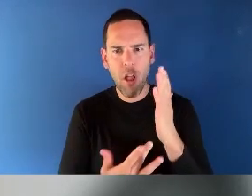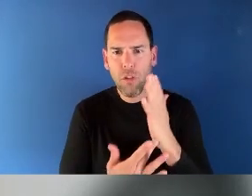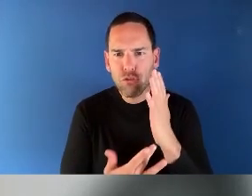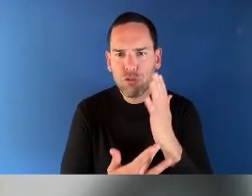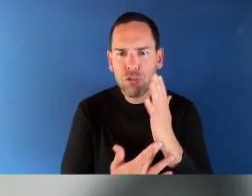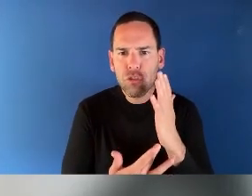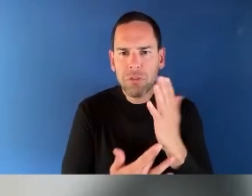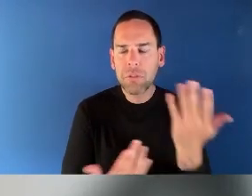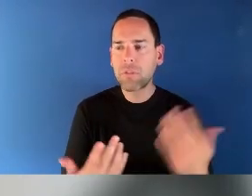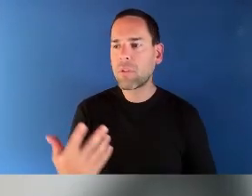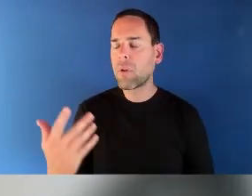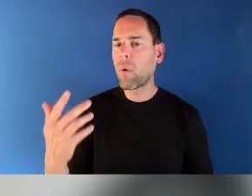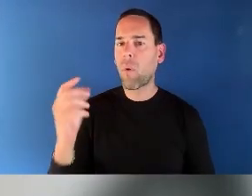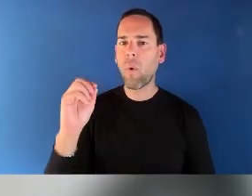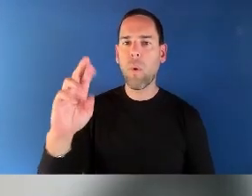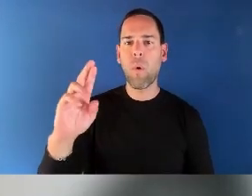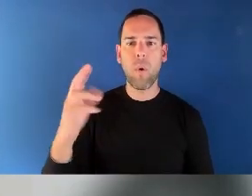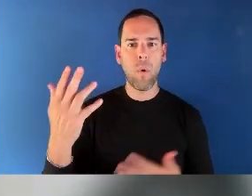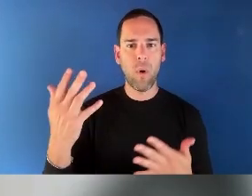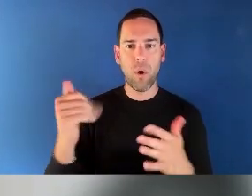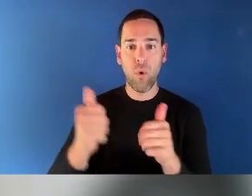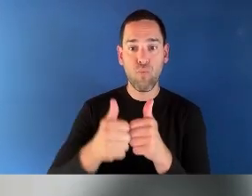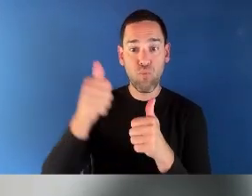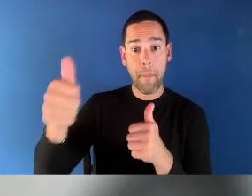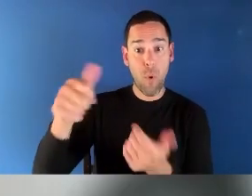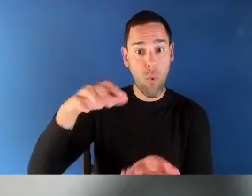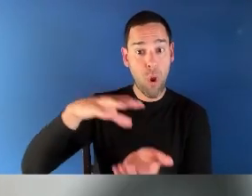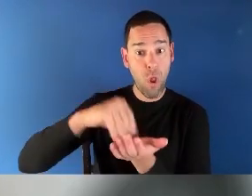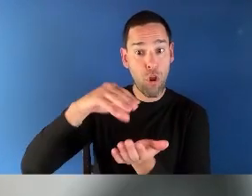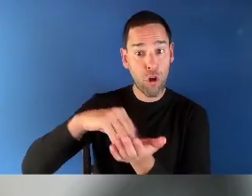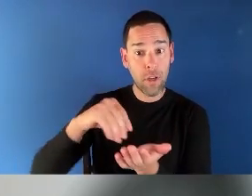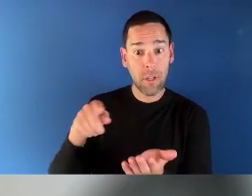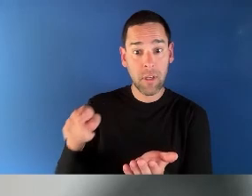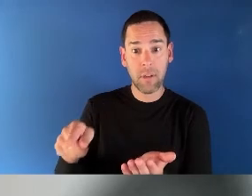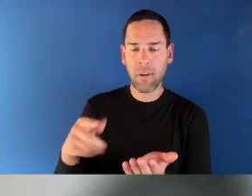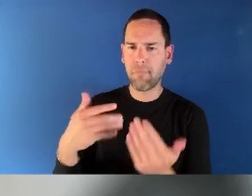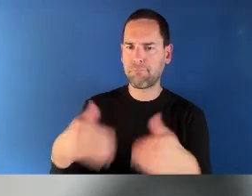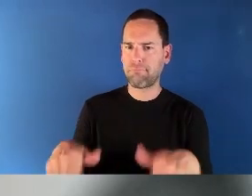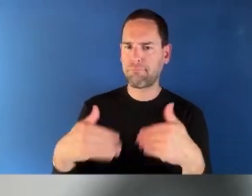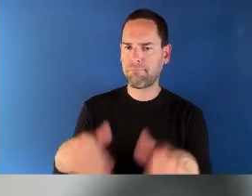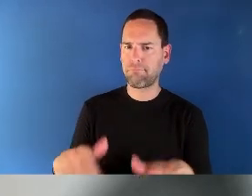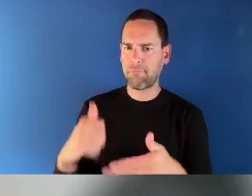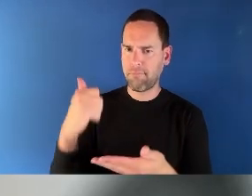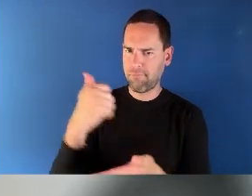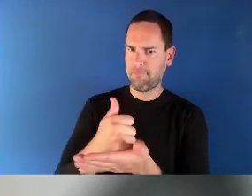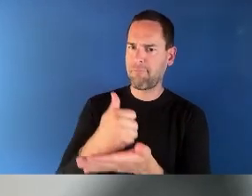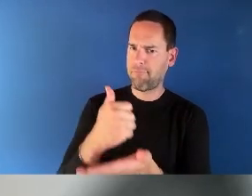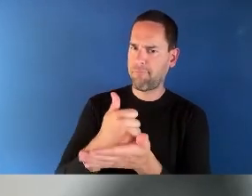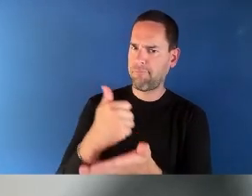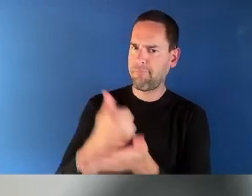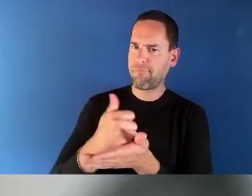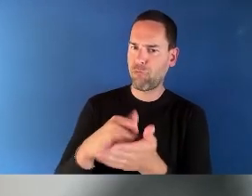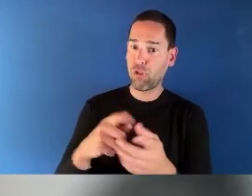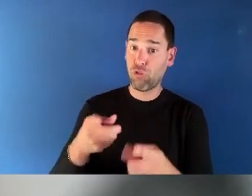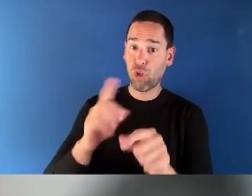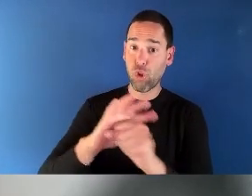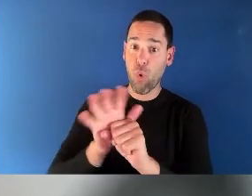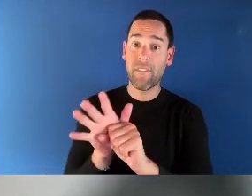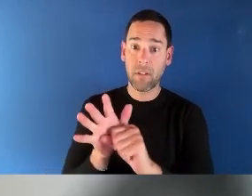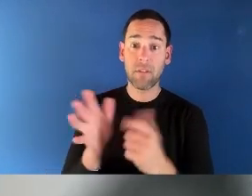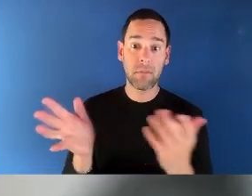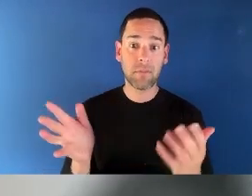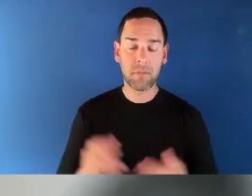technology, and like remote learning really becoming to rise during COVID.